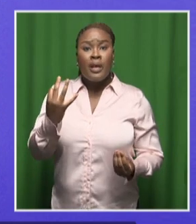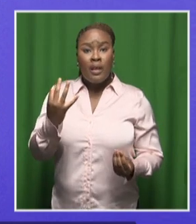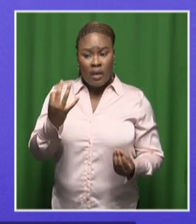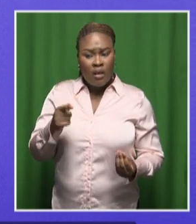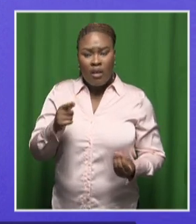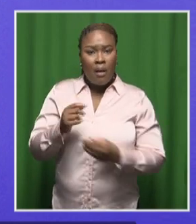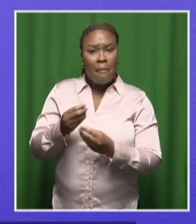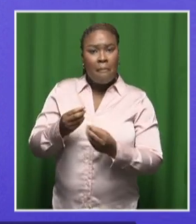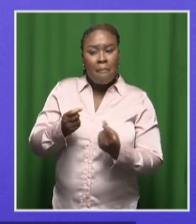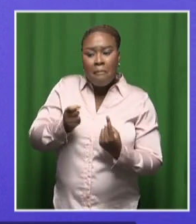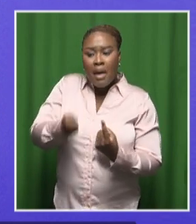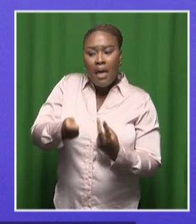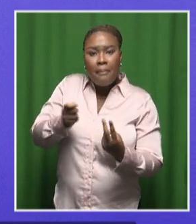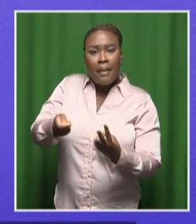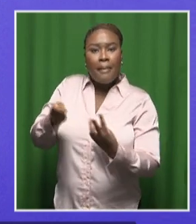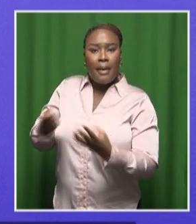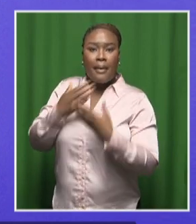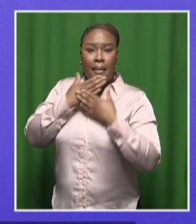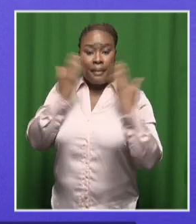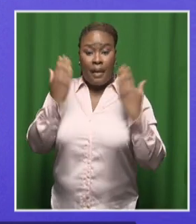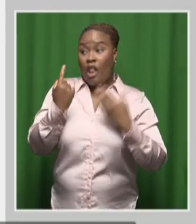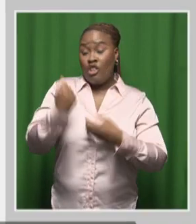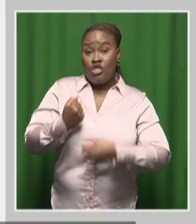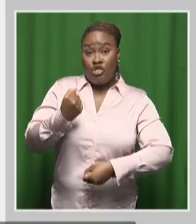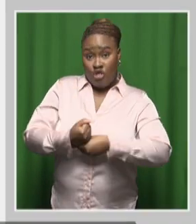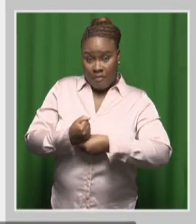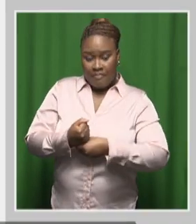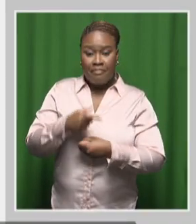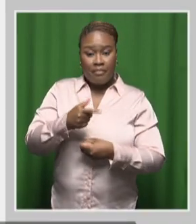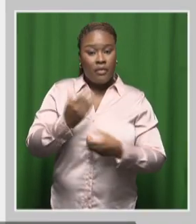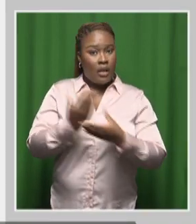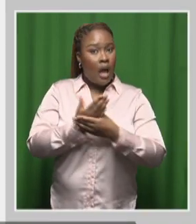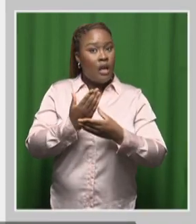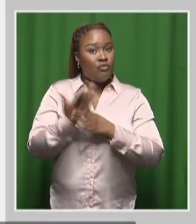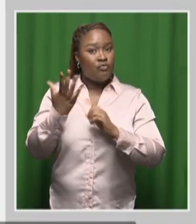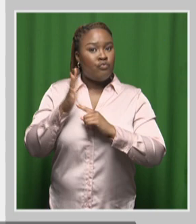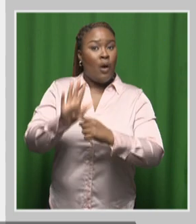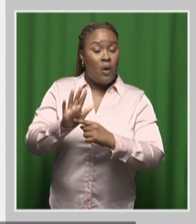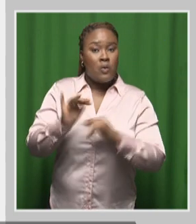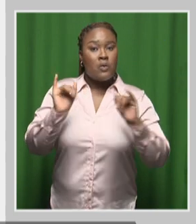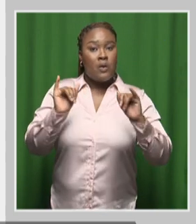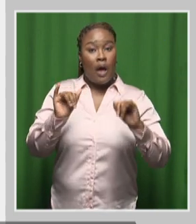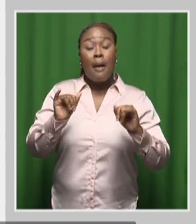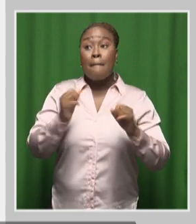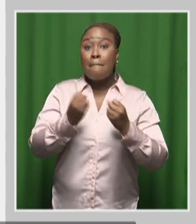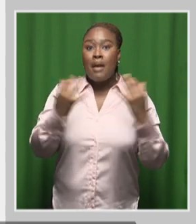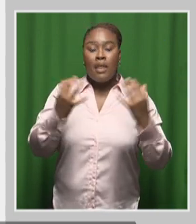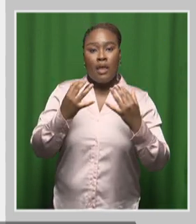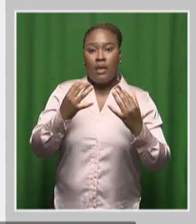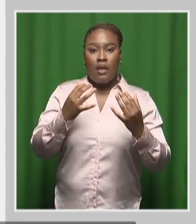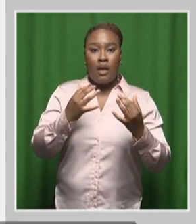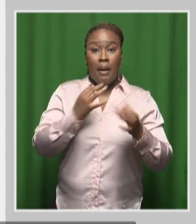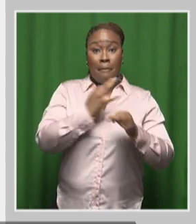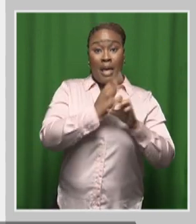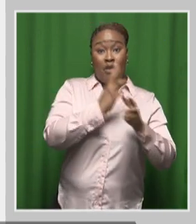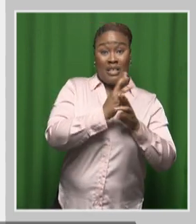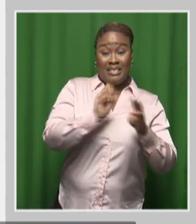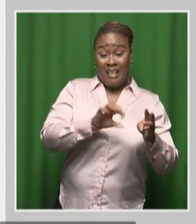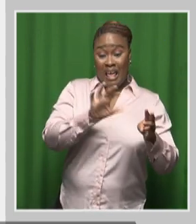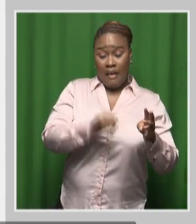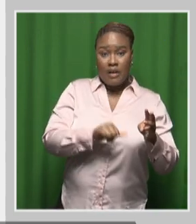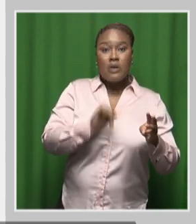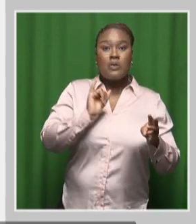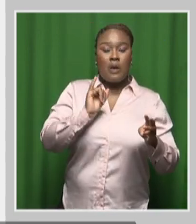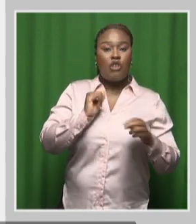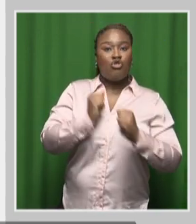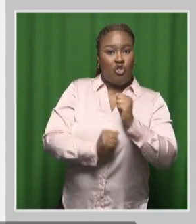last year. This case has yet again brought to the fore the challenges faced by many South African parents in the process of applying